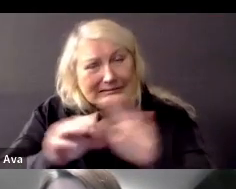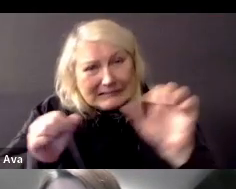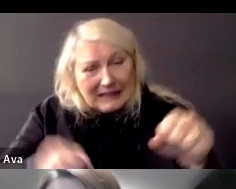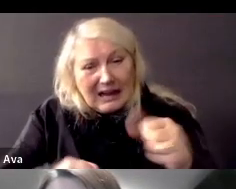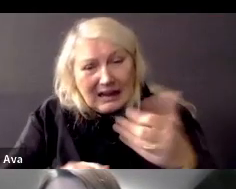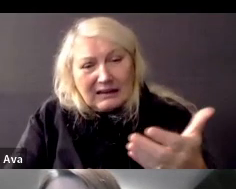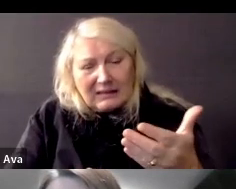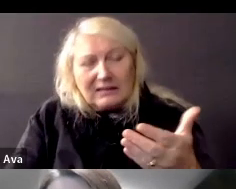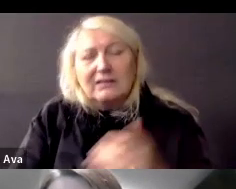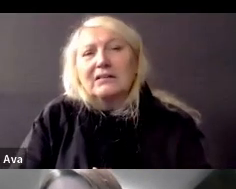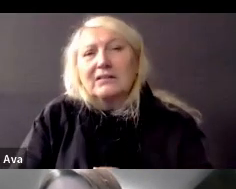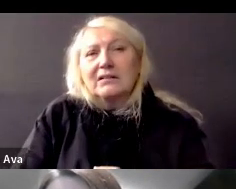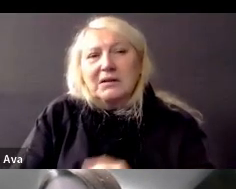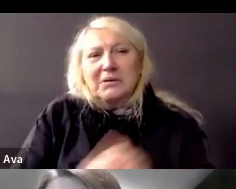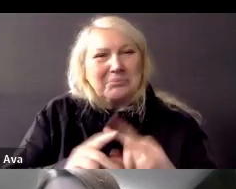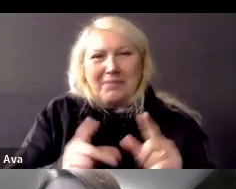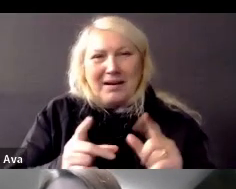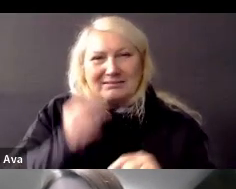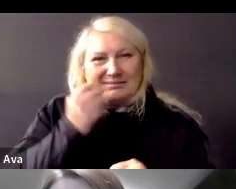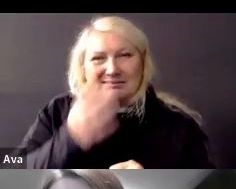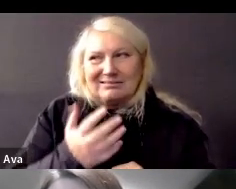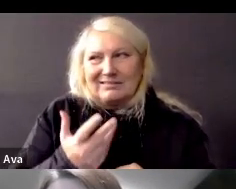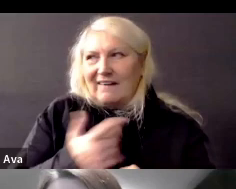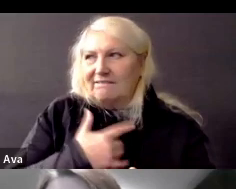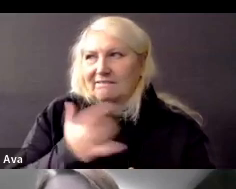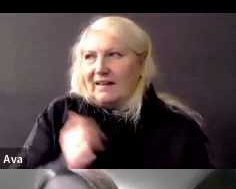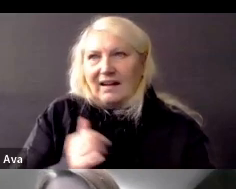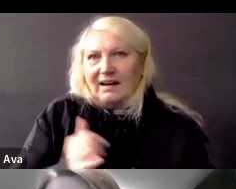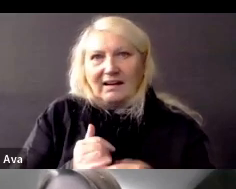a rocket booster to get